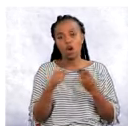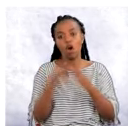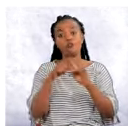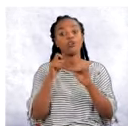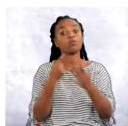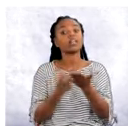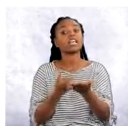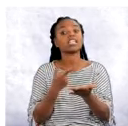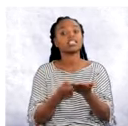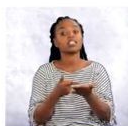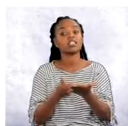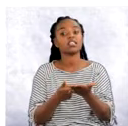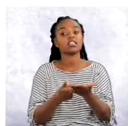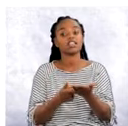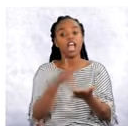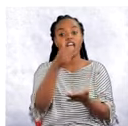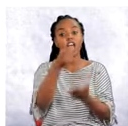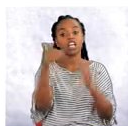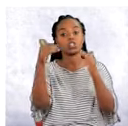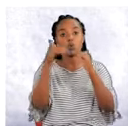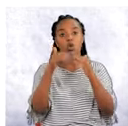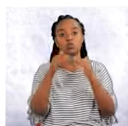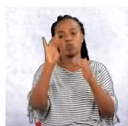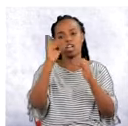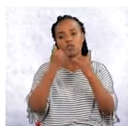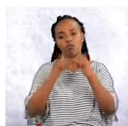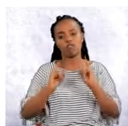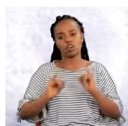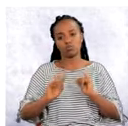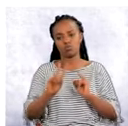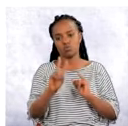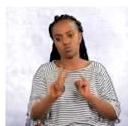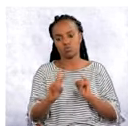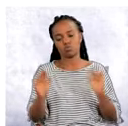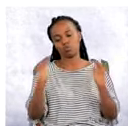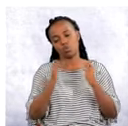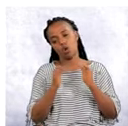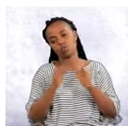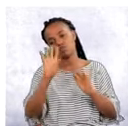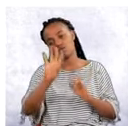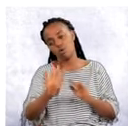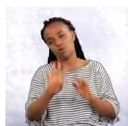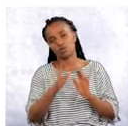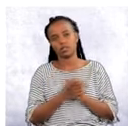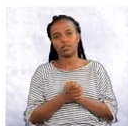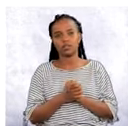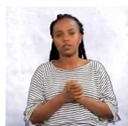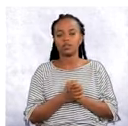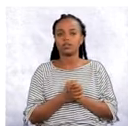this, a is it is 8 over 2, it is 4.